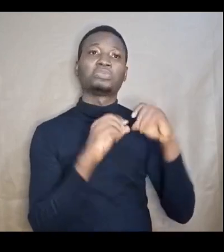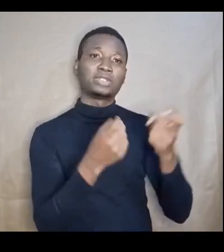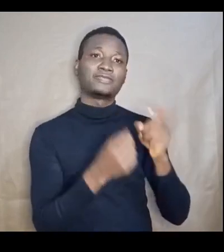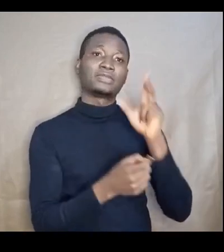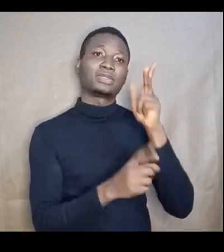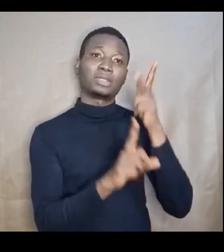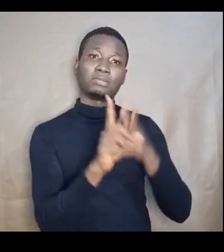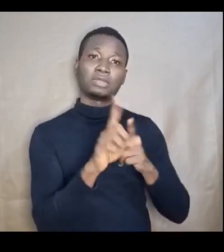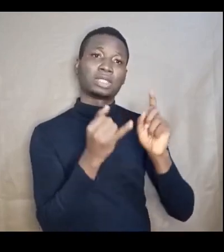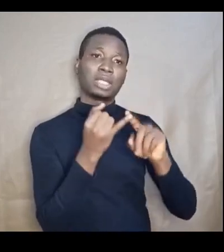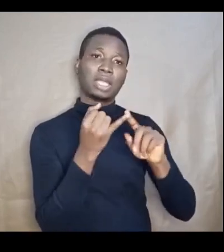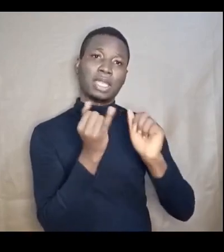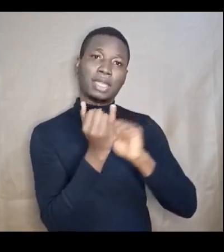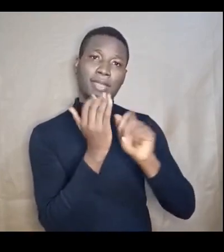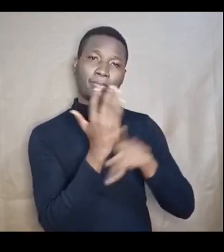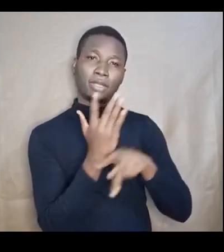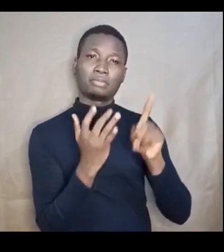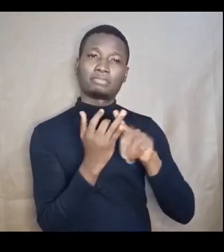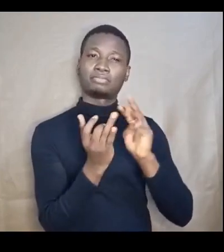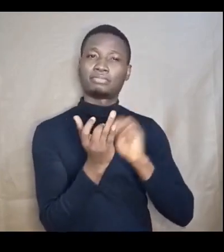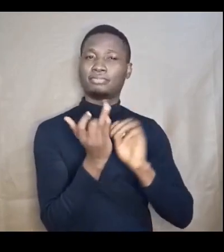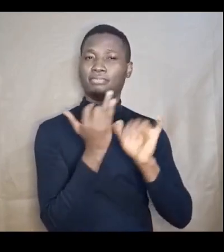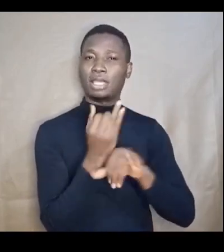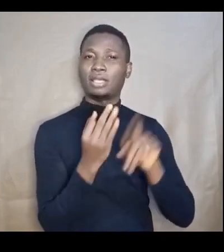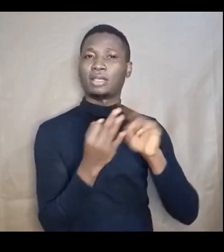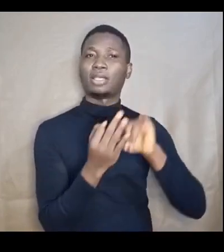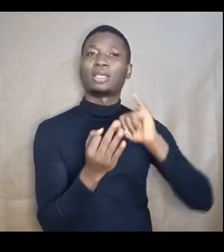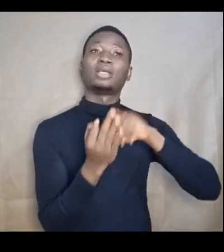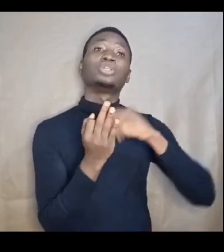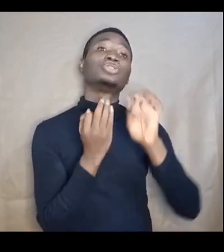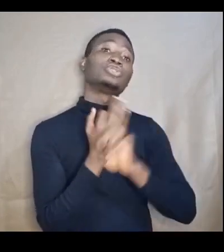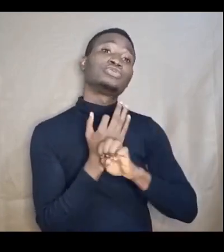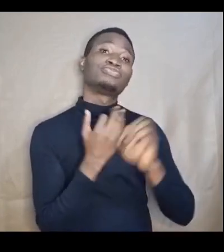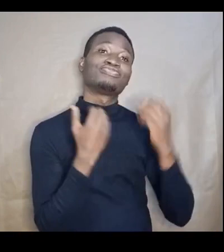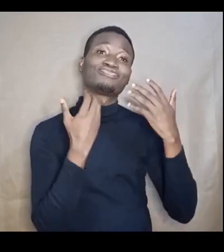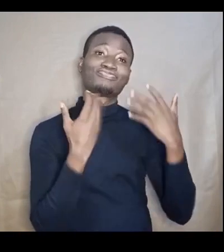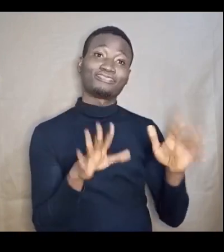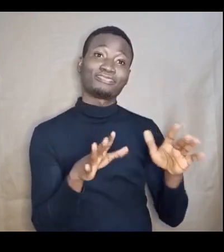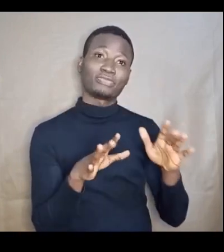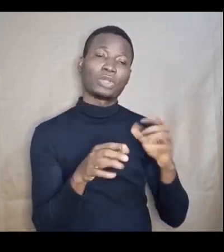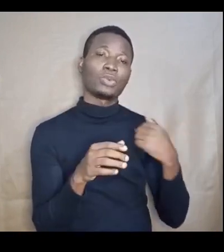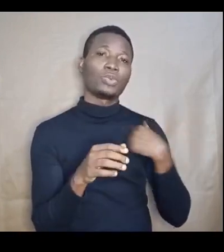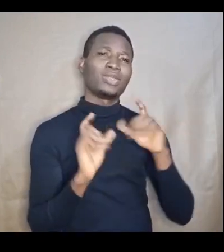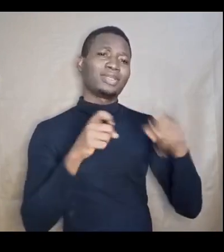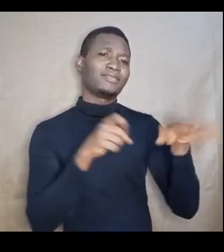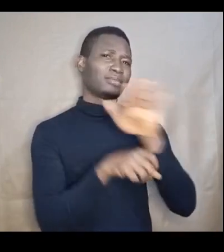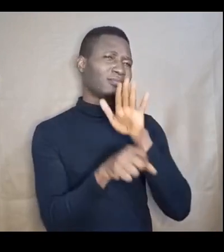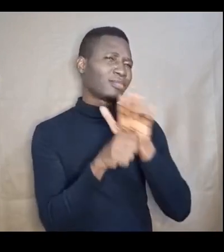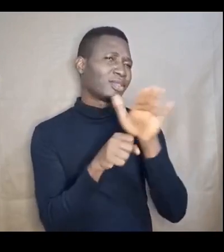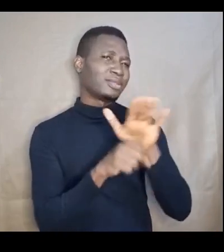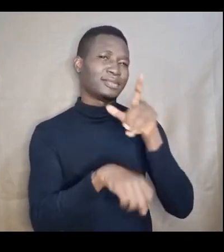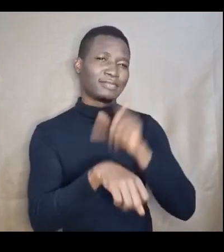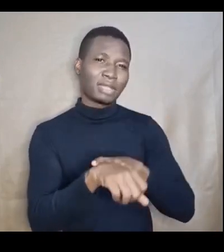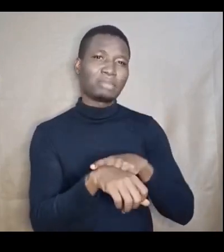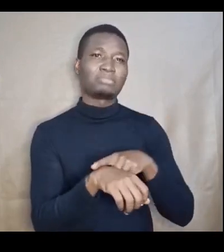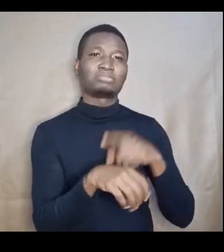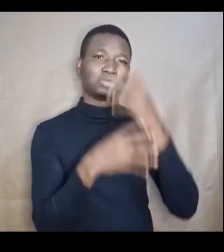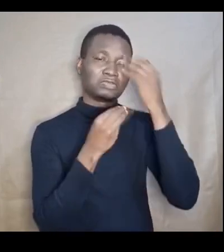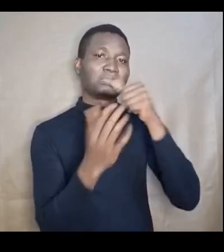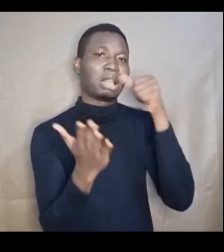May, June passed. We gave sufficient time, sufficient notices, sufficient